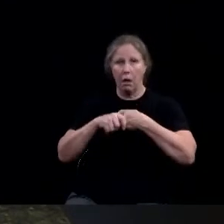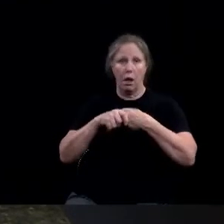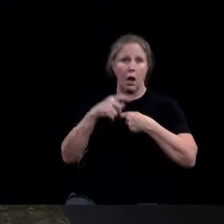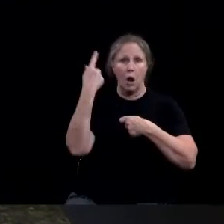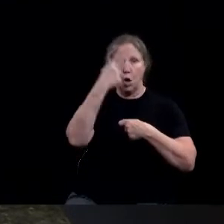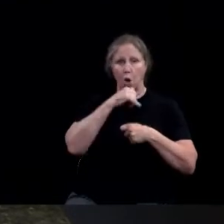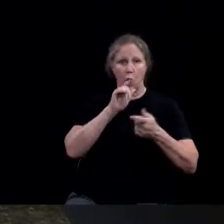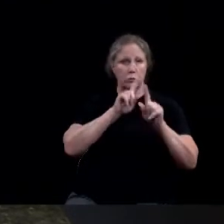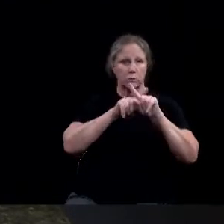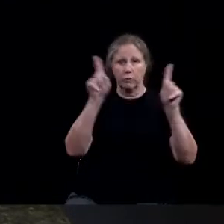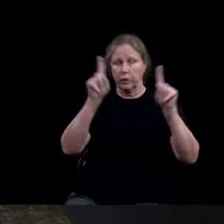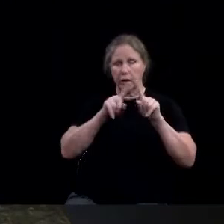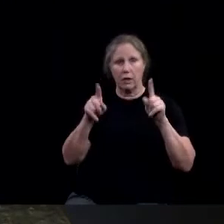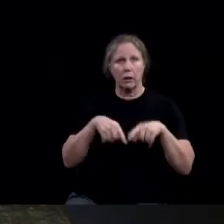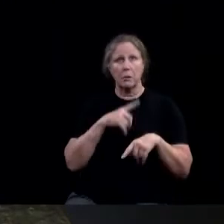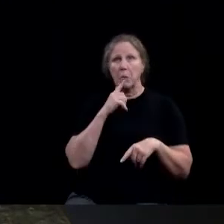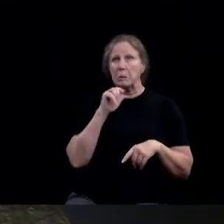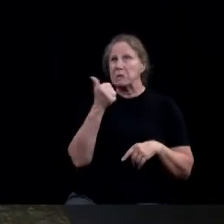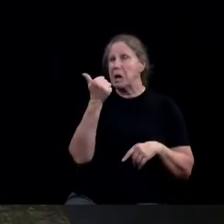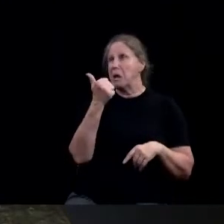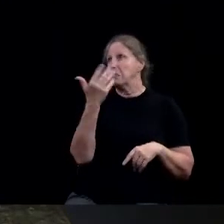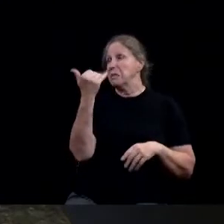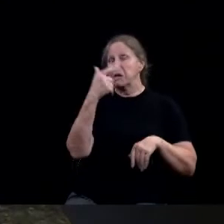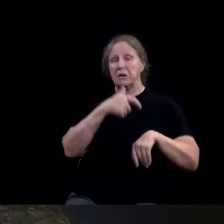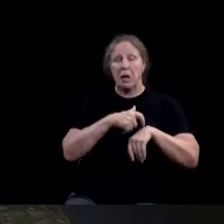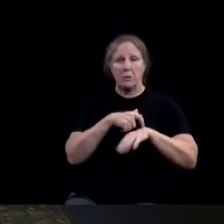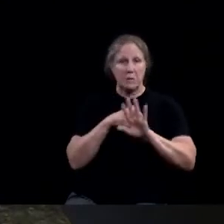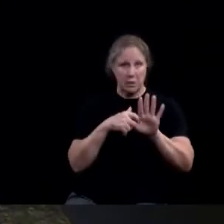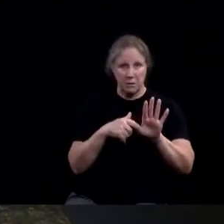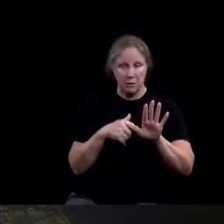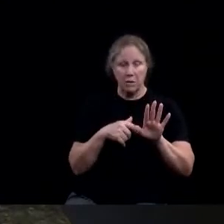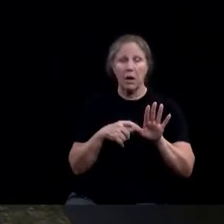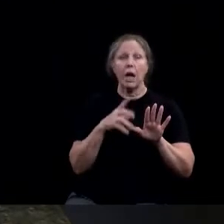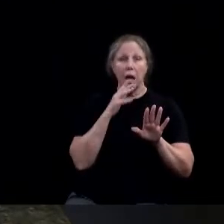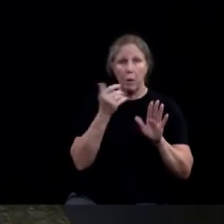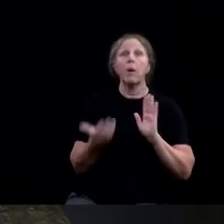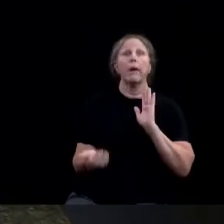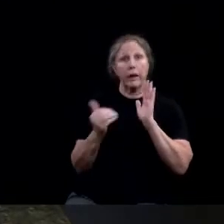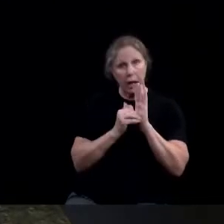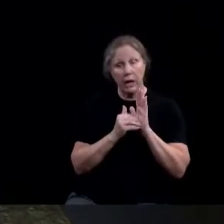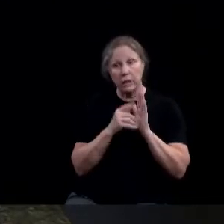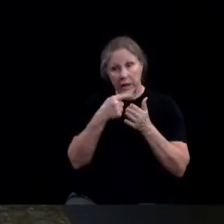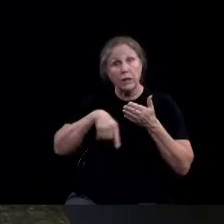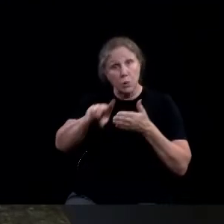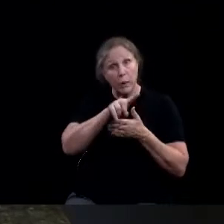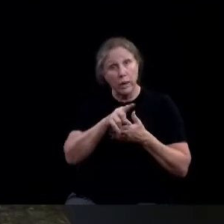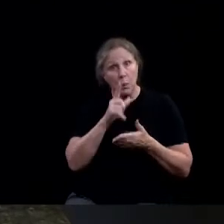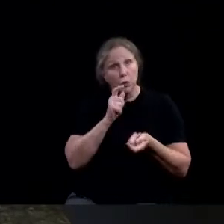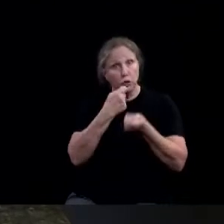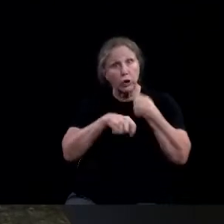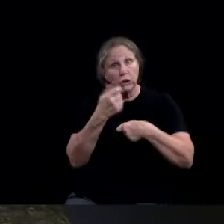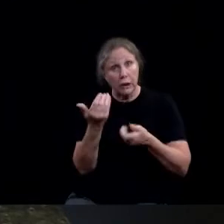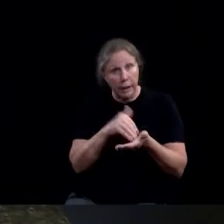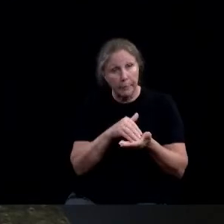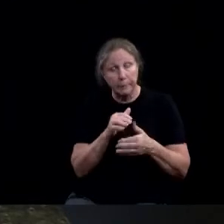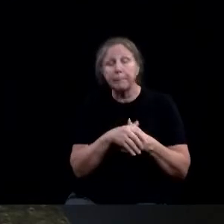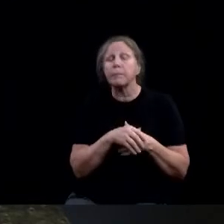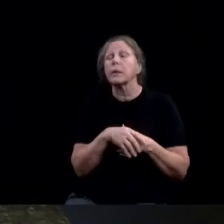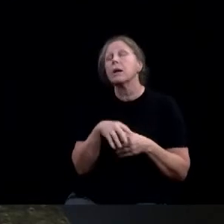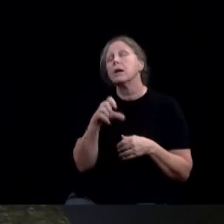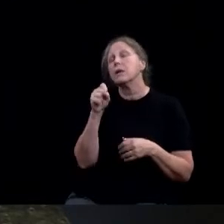it mildly, and it'll go through another change in about a week. And so I don't, these suggestions